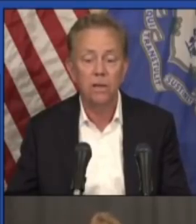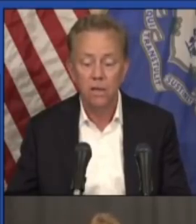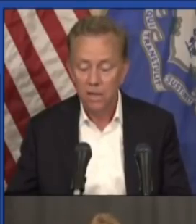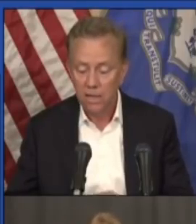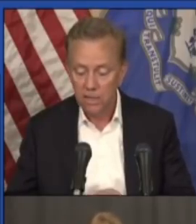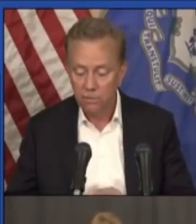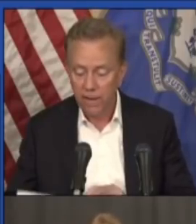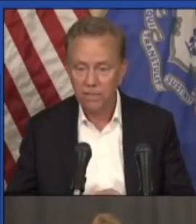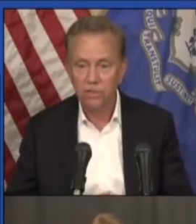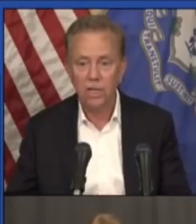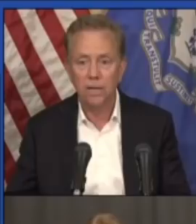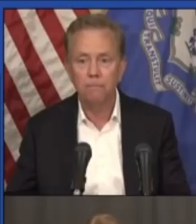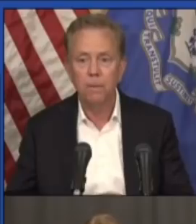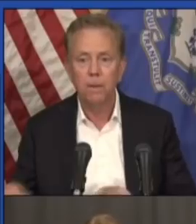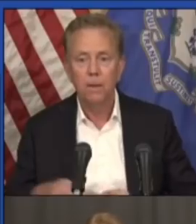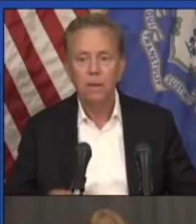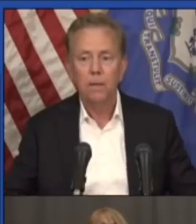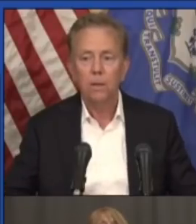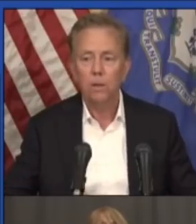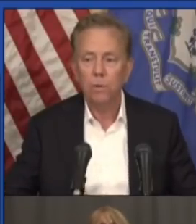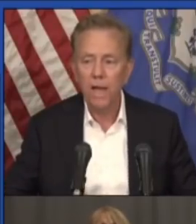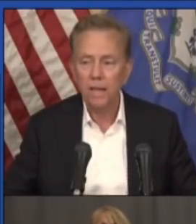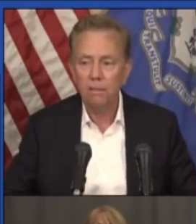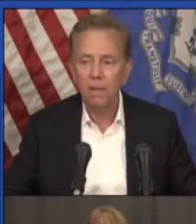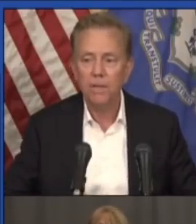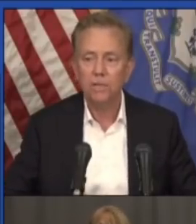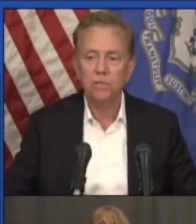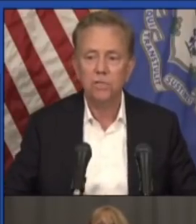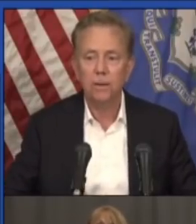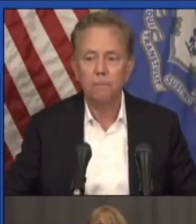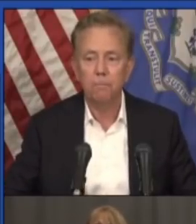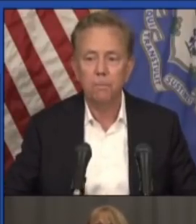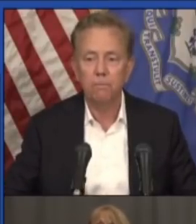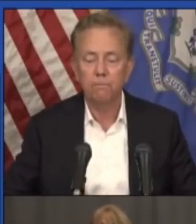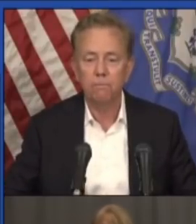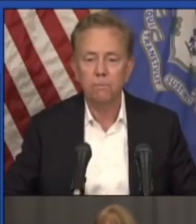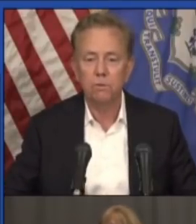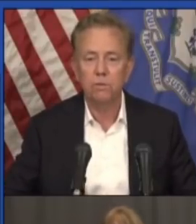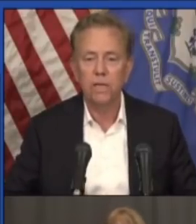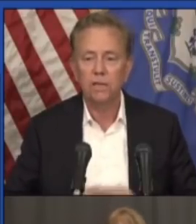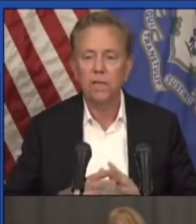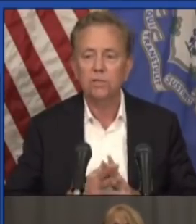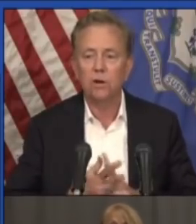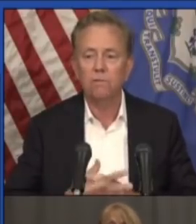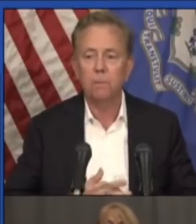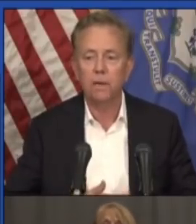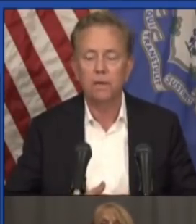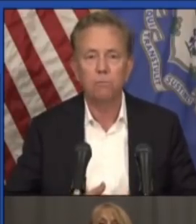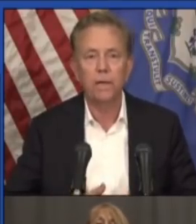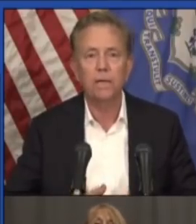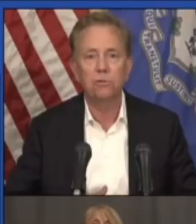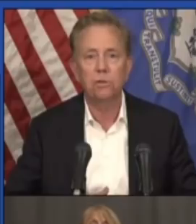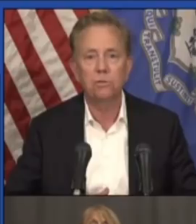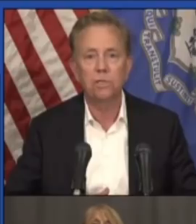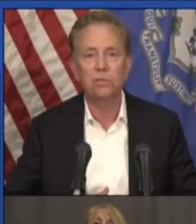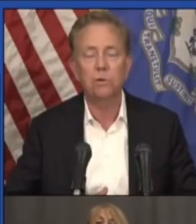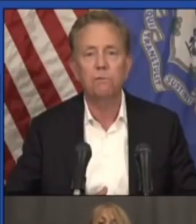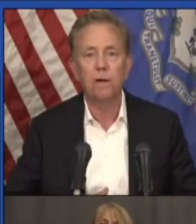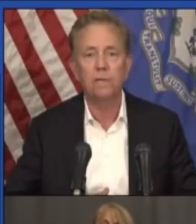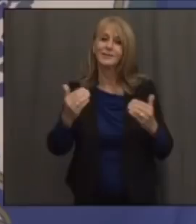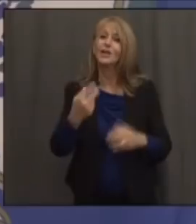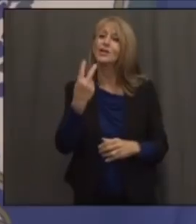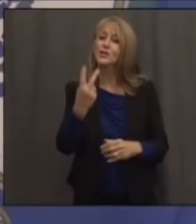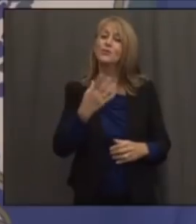vaccinated is vaccinated. Look, with that, let me just kick things off by reintroducing